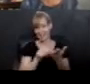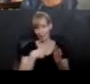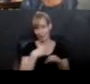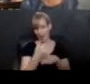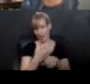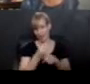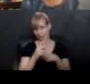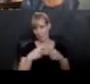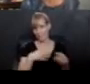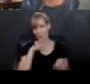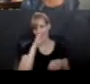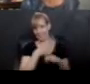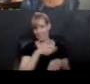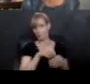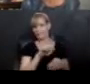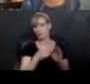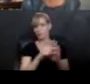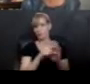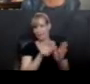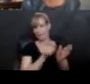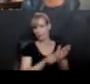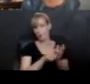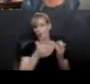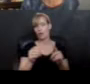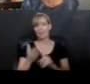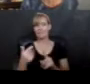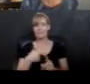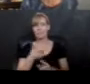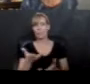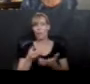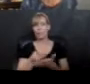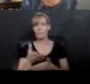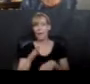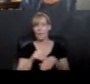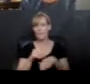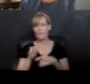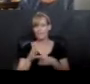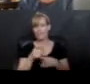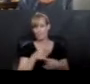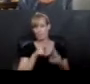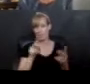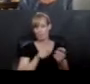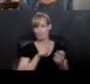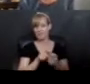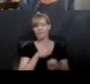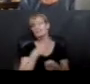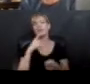first grade, trying to convince me that he should have a pet fish. And he was very specific. He didn't just say, we'll take good care of it. He